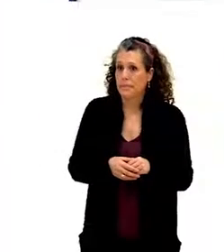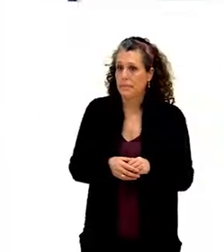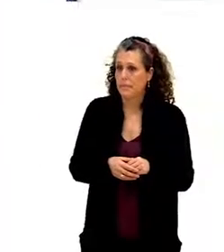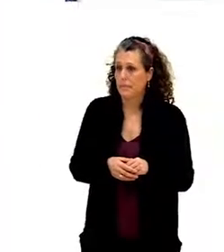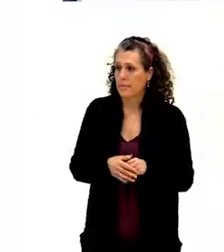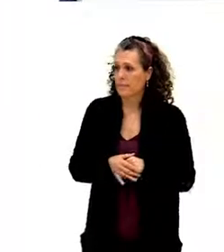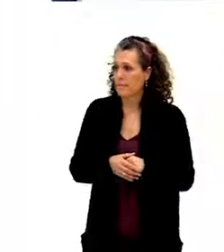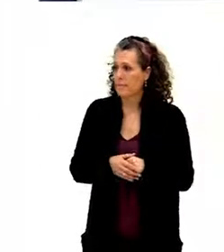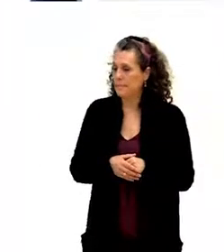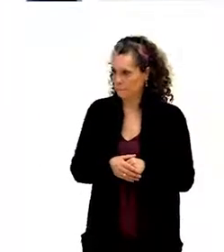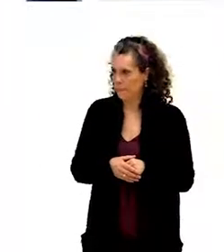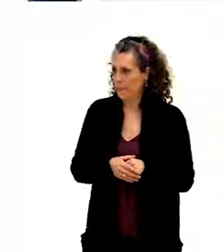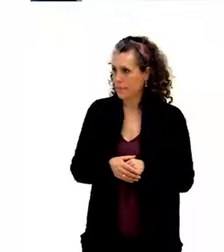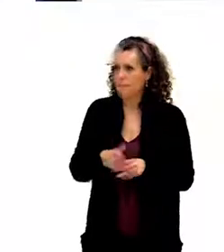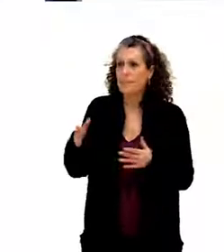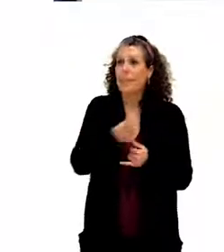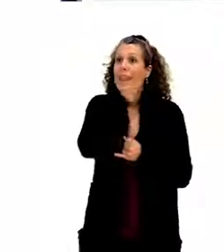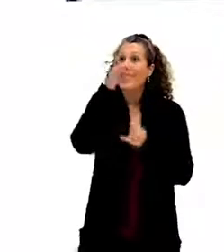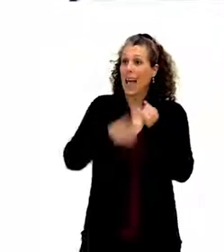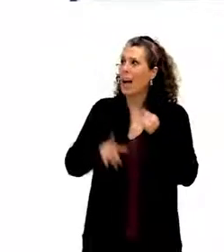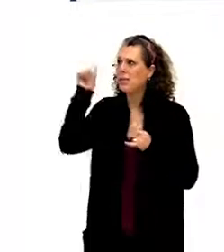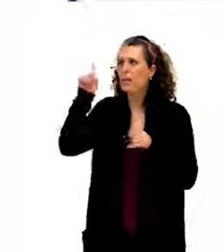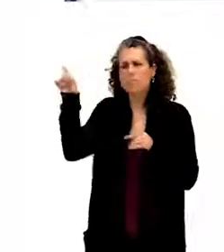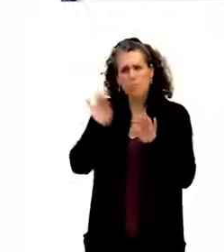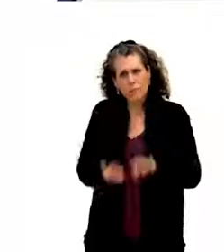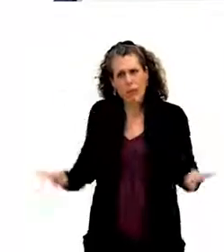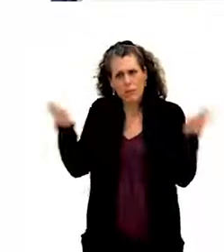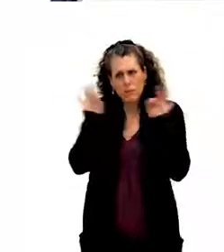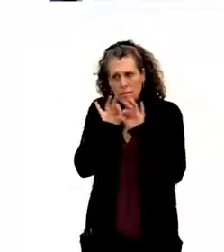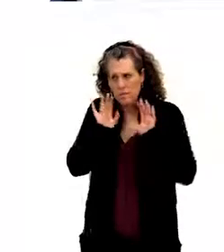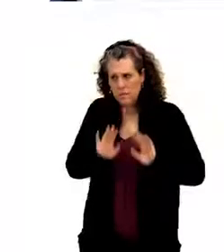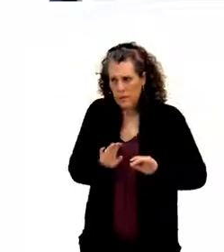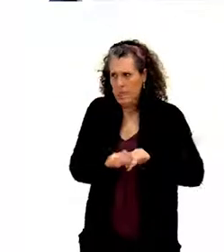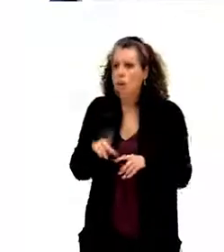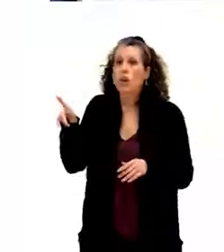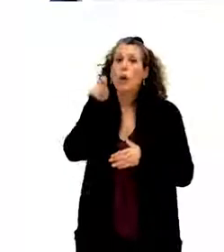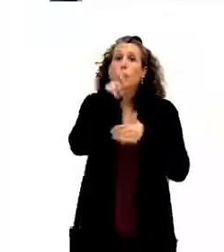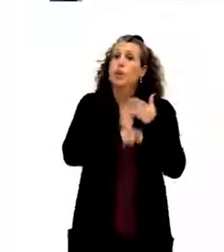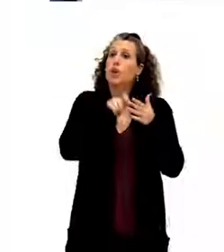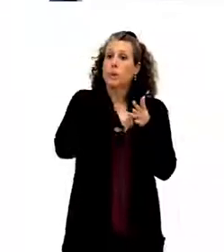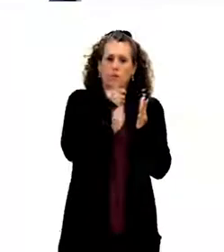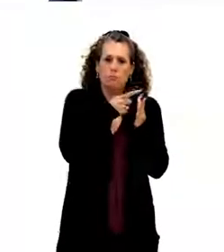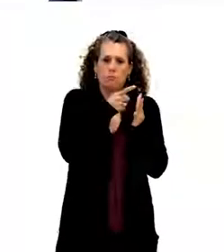Last but not least, the last aspect of procurement requirements in